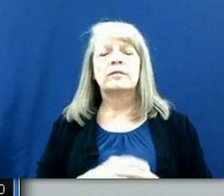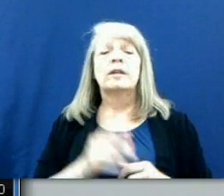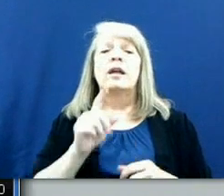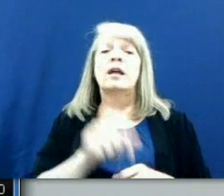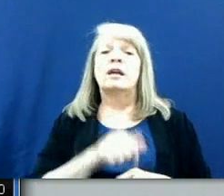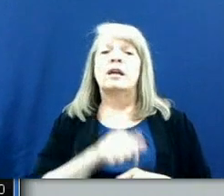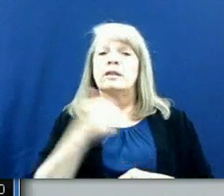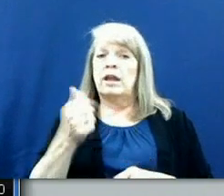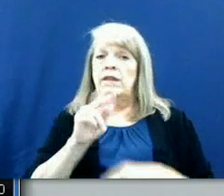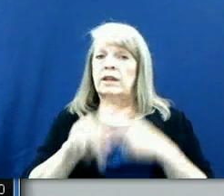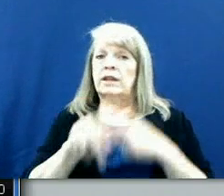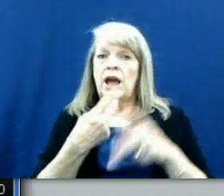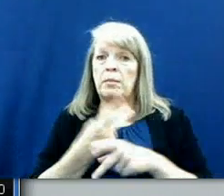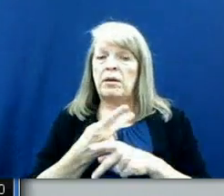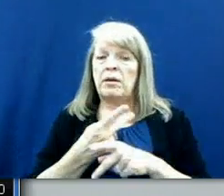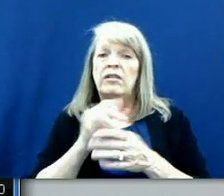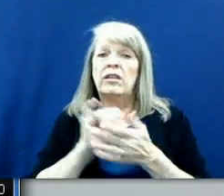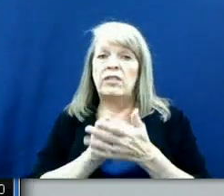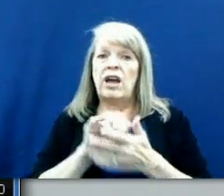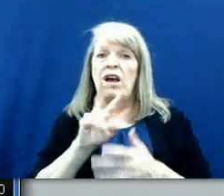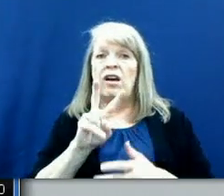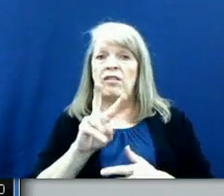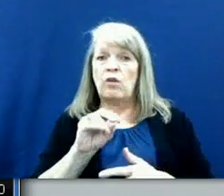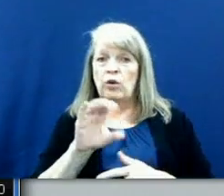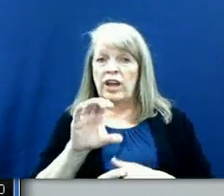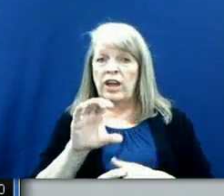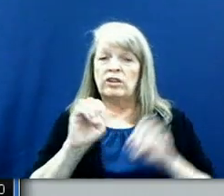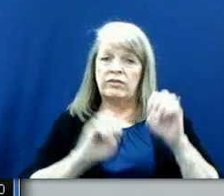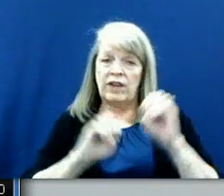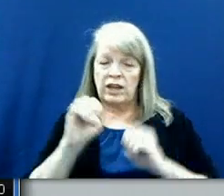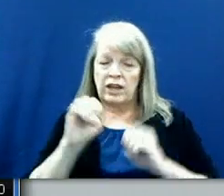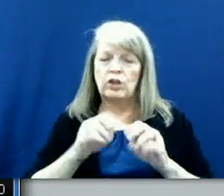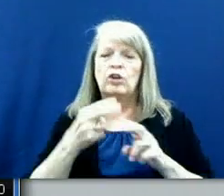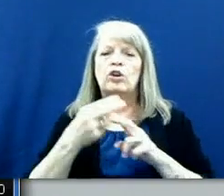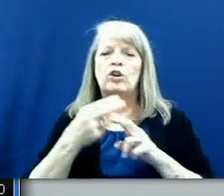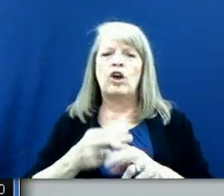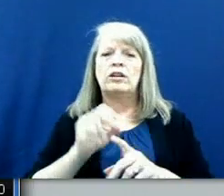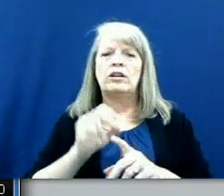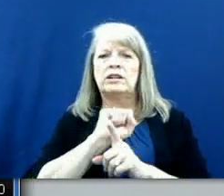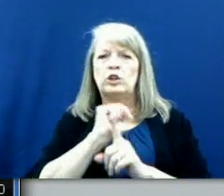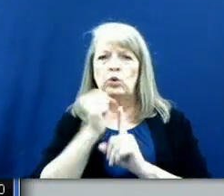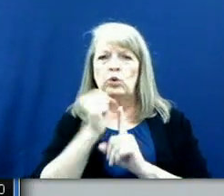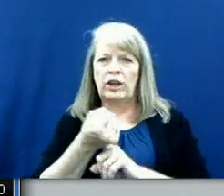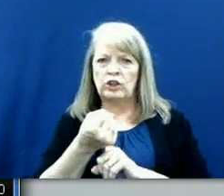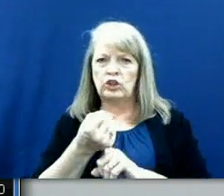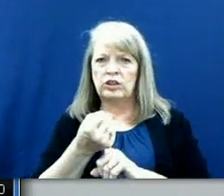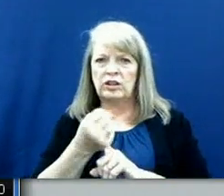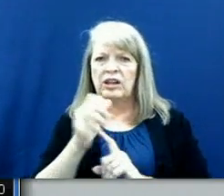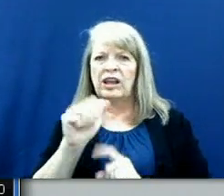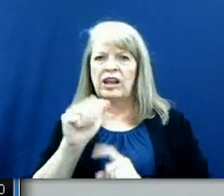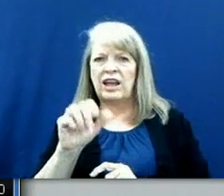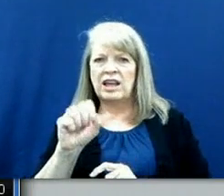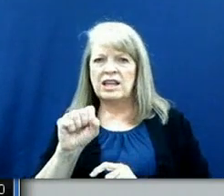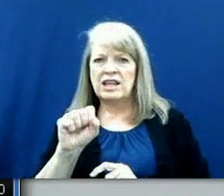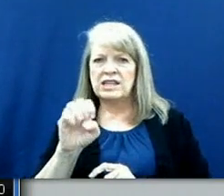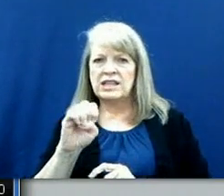Another type of vocational evaluation is a situational assessment.